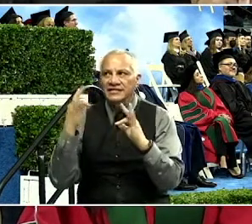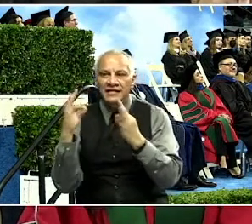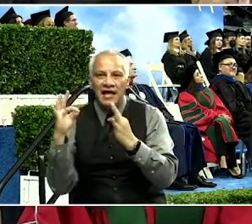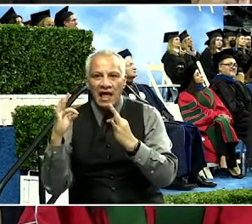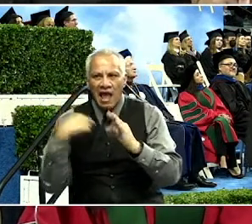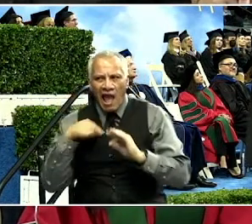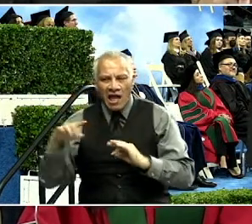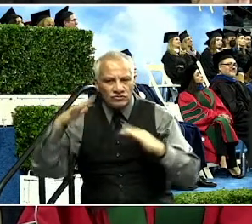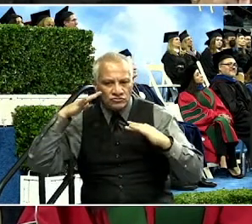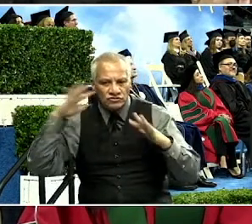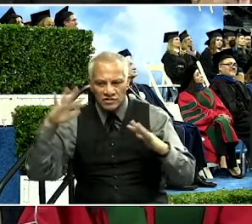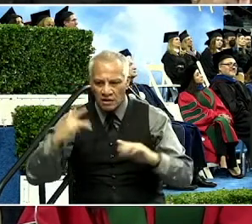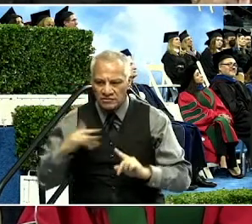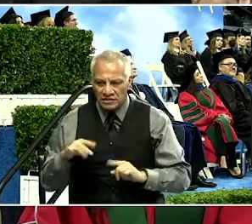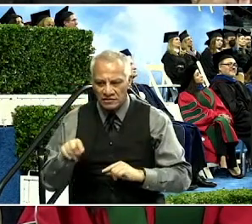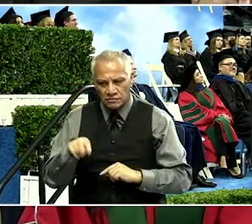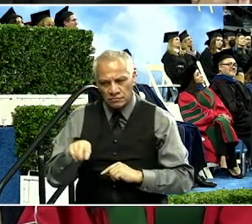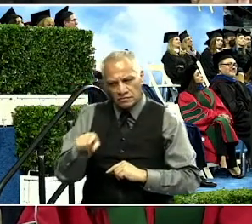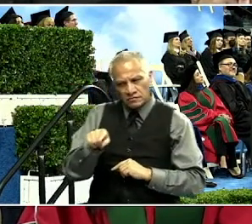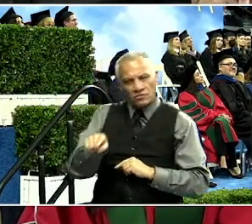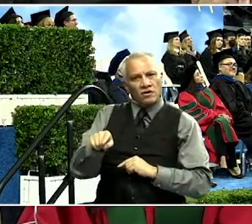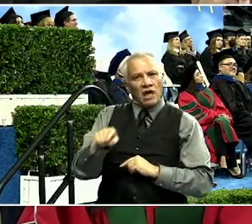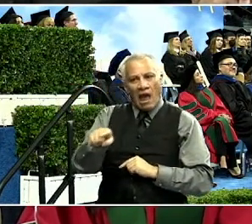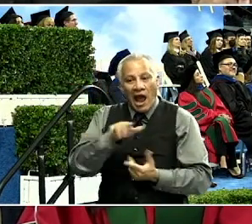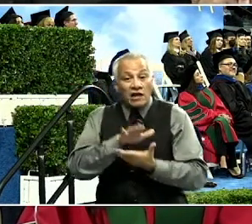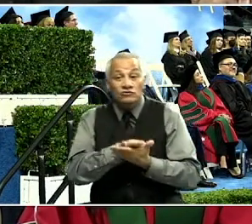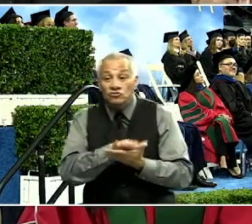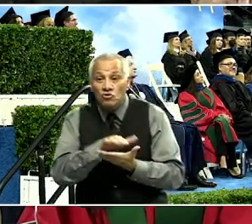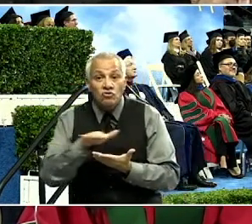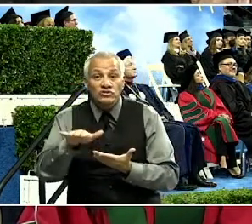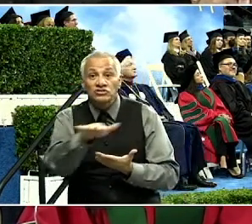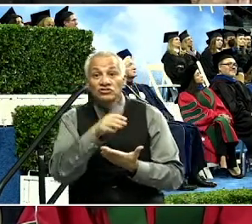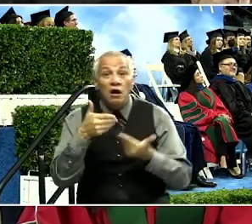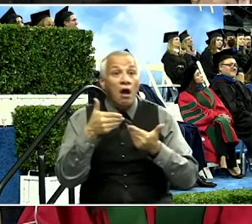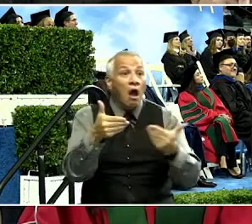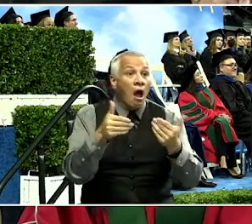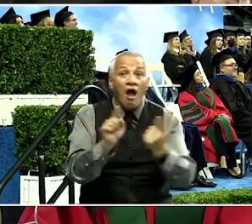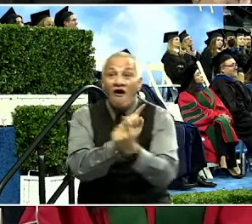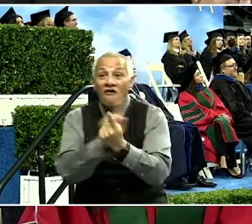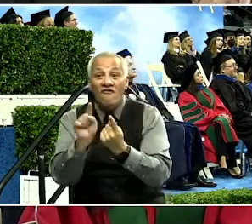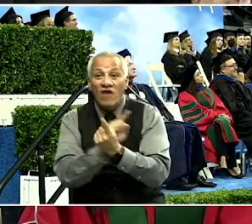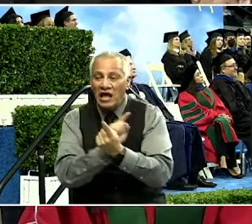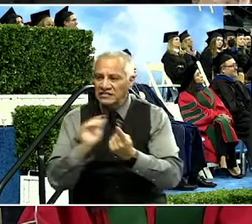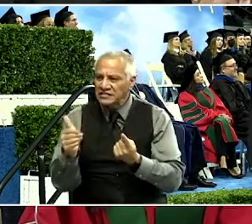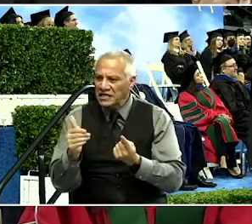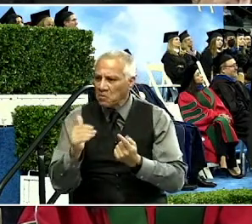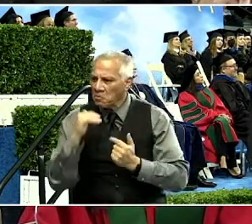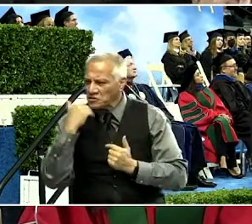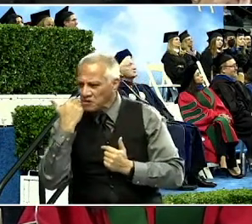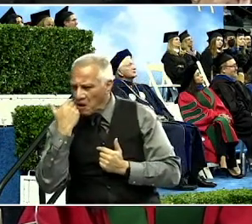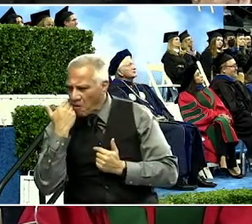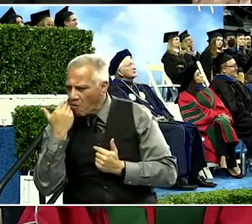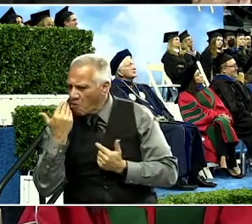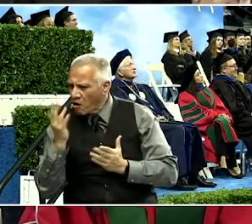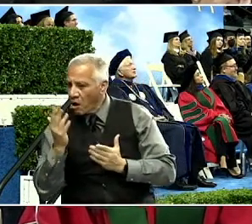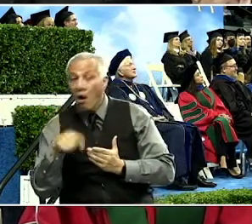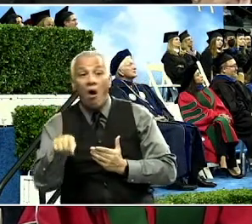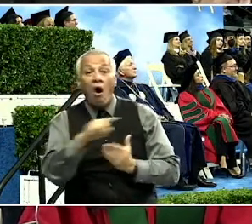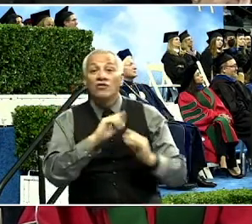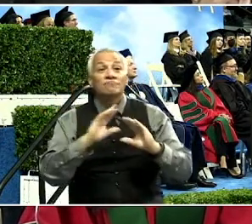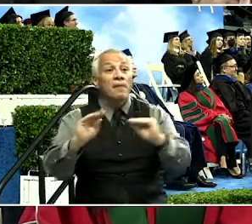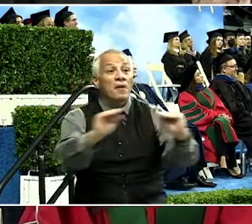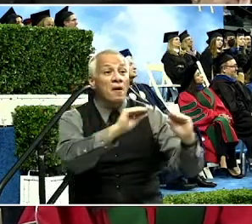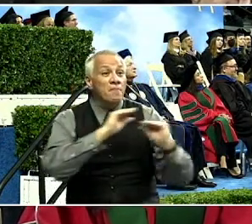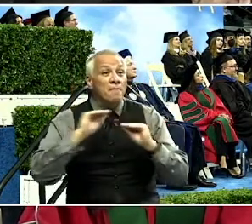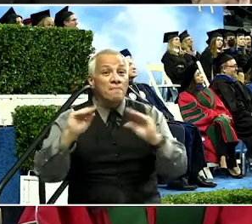sensitive to certain sounds and environments, and at school she seemed to have no interest in making friends. While other kids were beginning to delight in